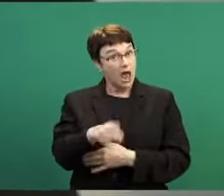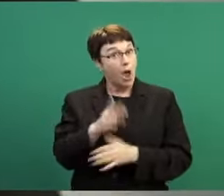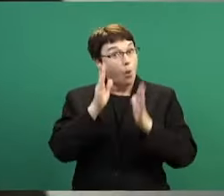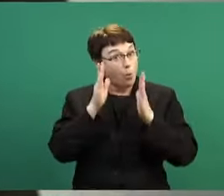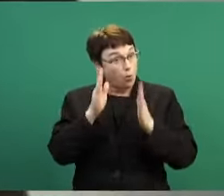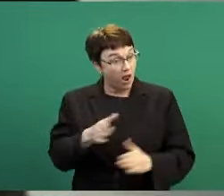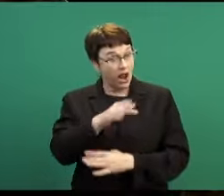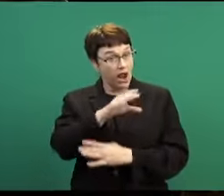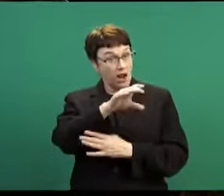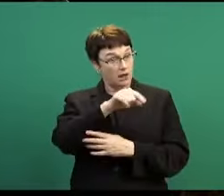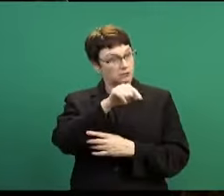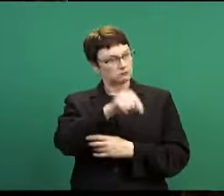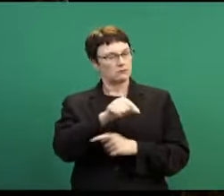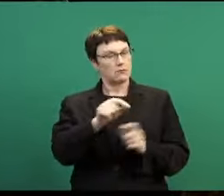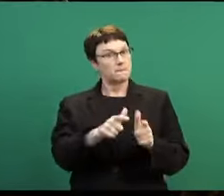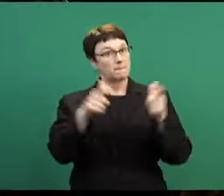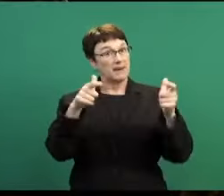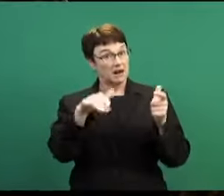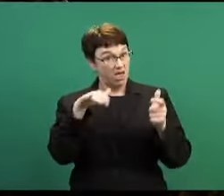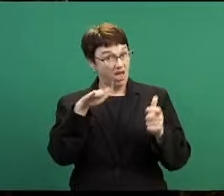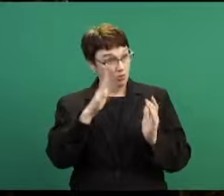prosecutions?